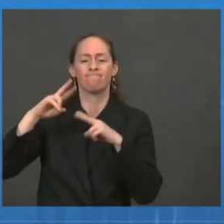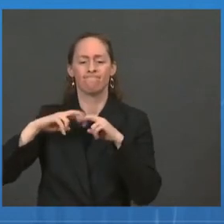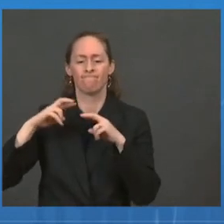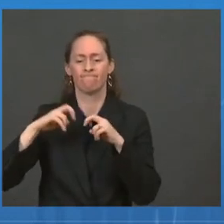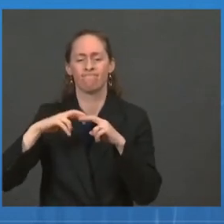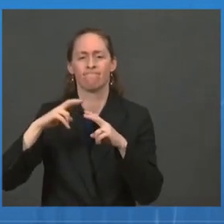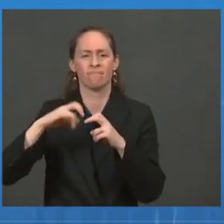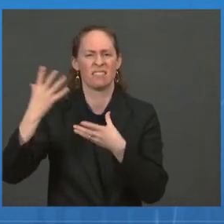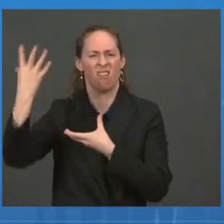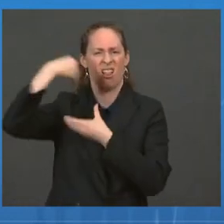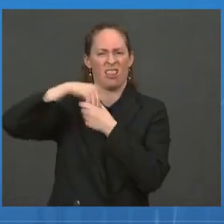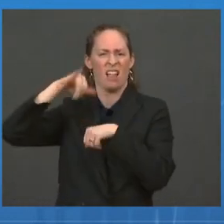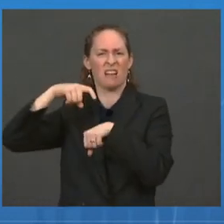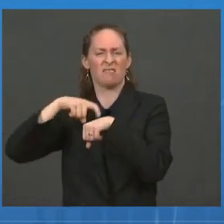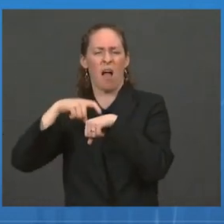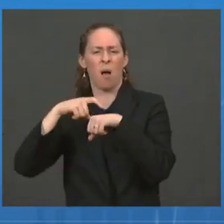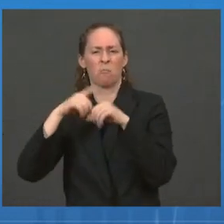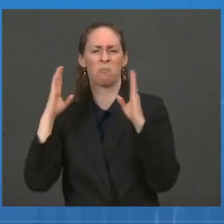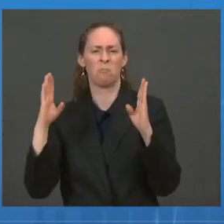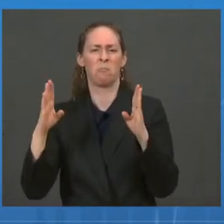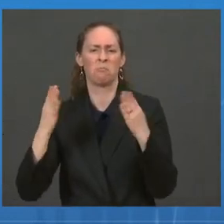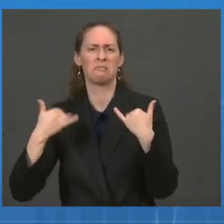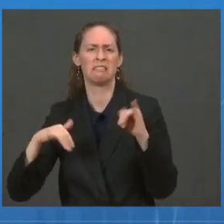josh wingrove bloom